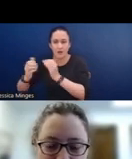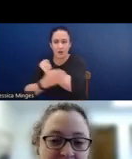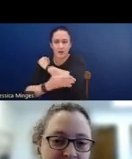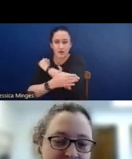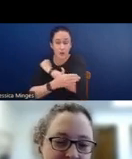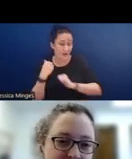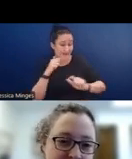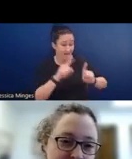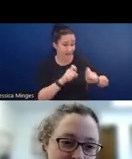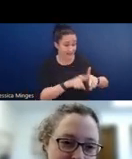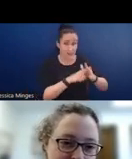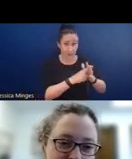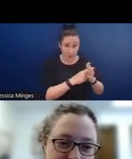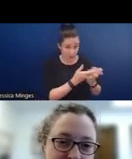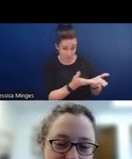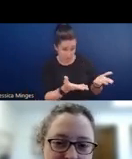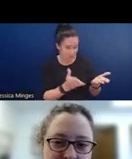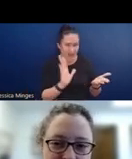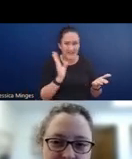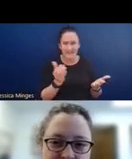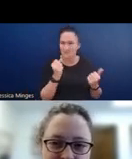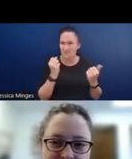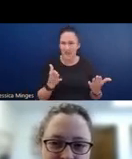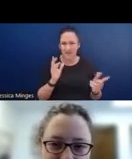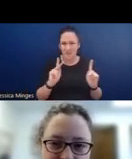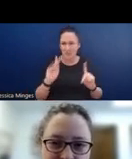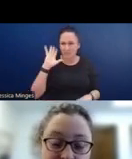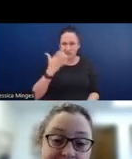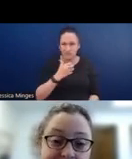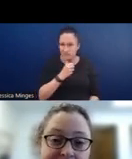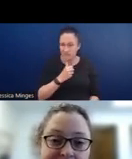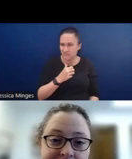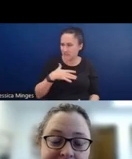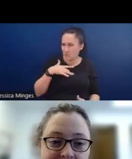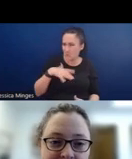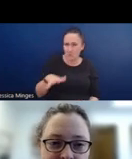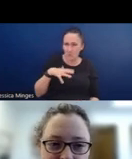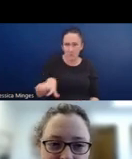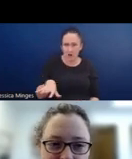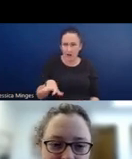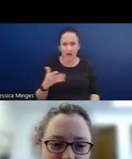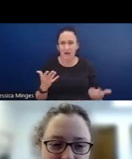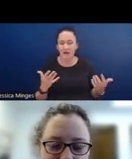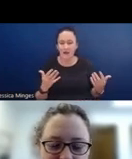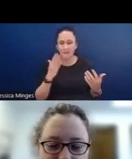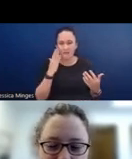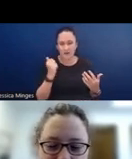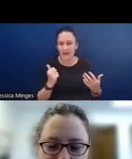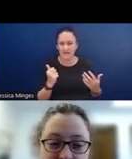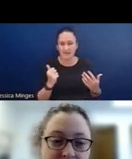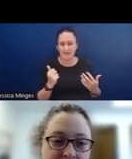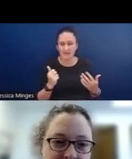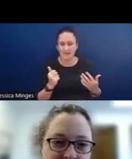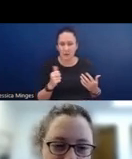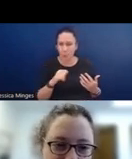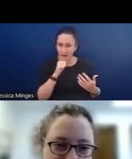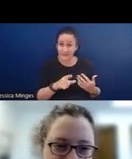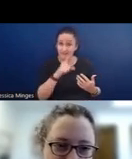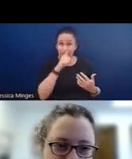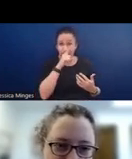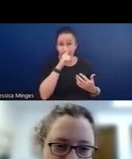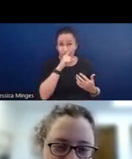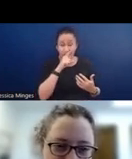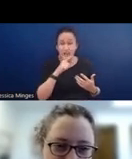in the beginning, and it wasn't as desirable for various reasons, and in part because it was an anonymous and they would have to